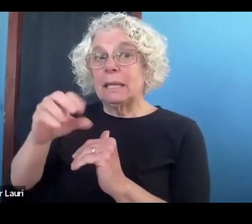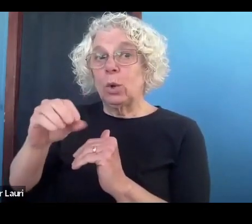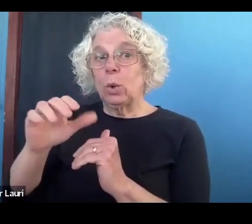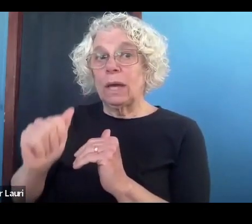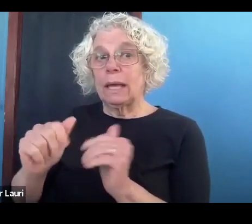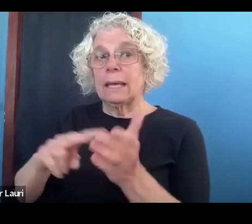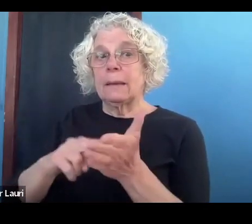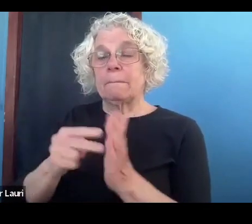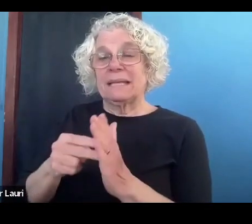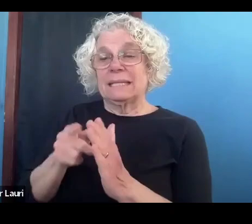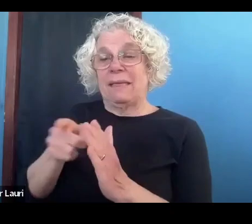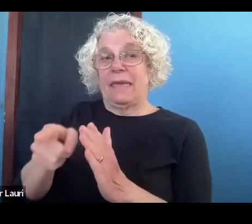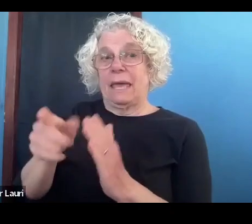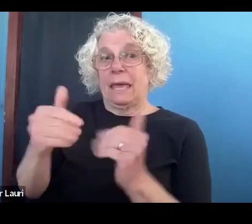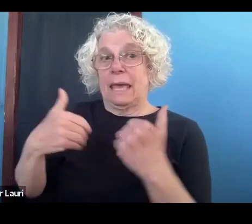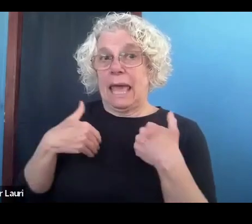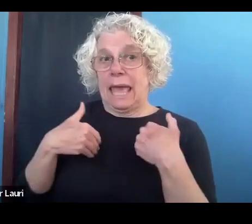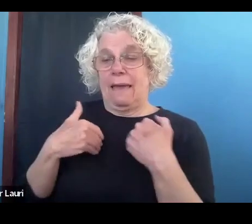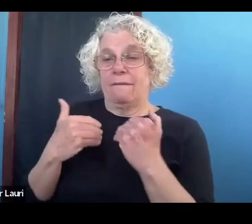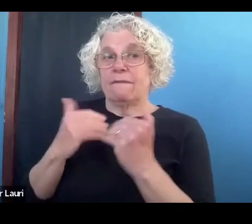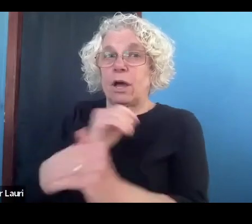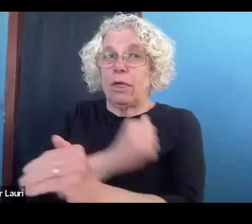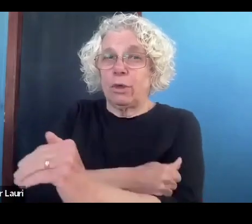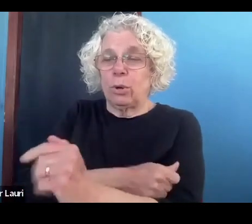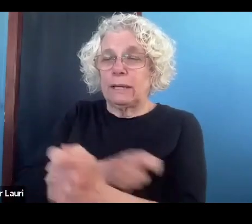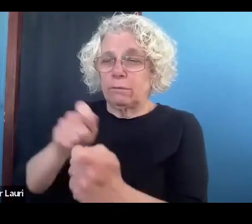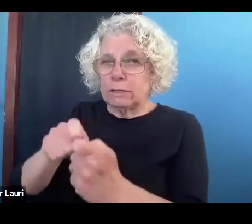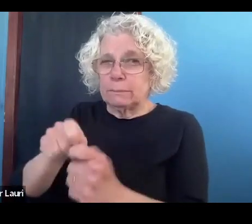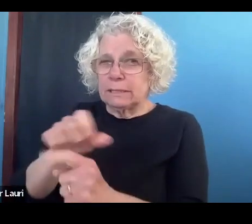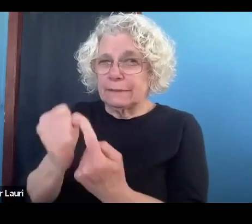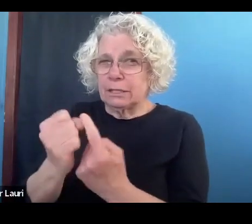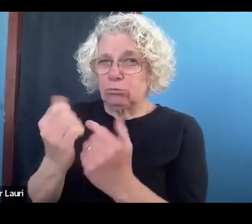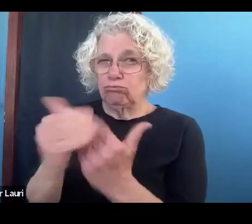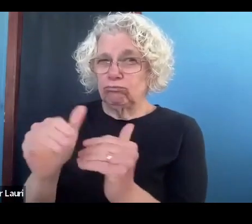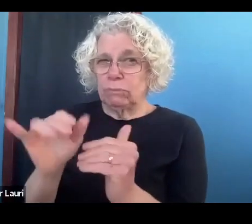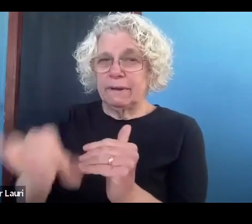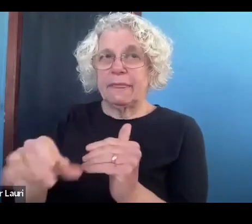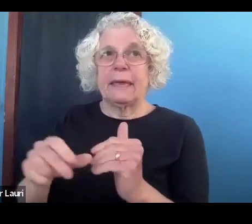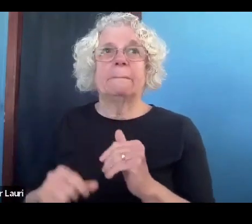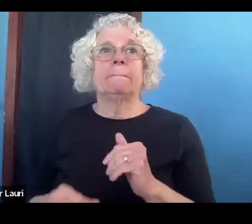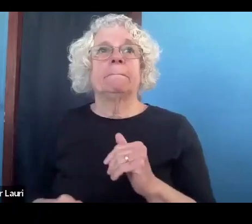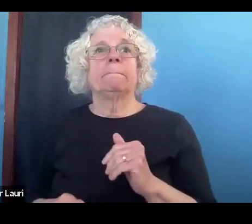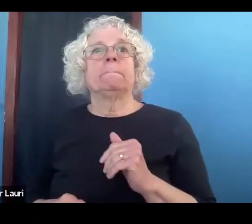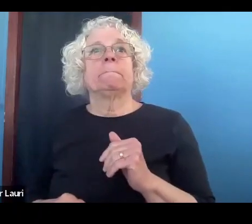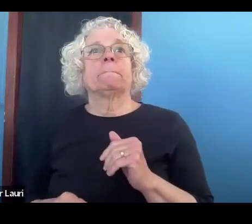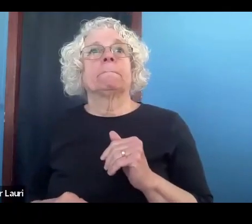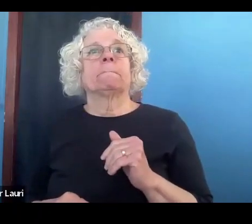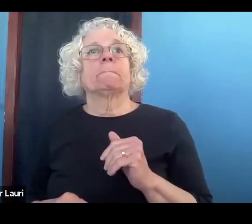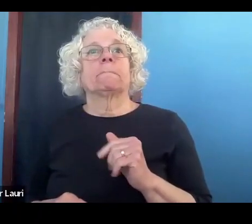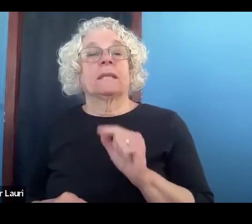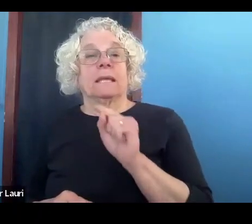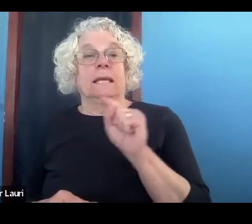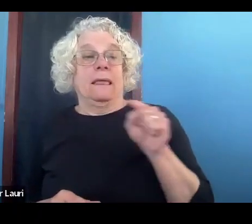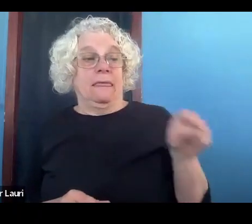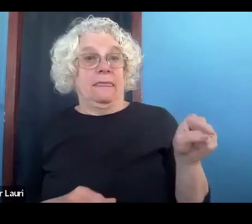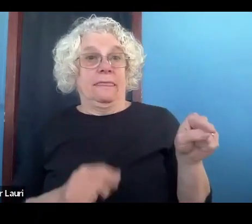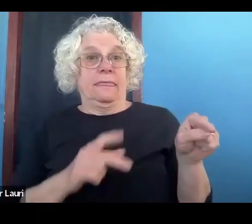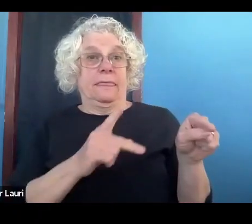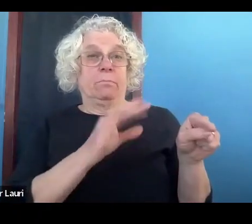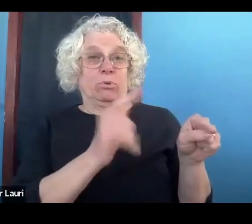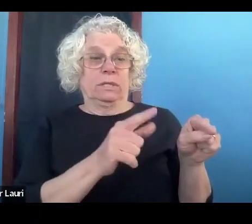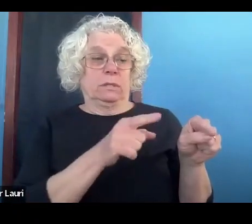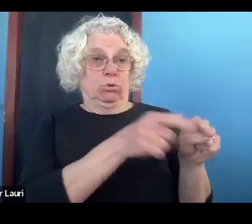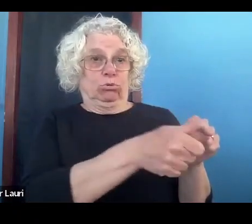grants an agent this authority only in specific situations. The principal can revoke their power of